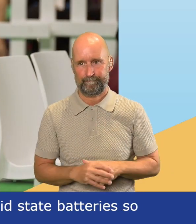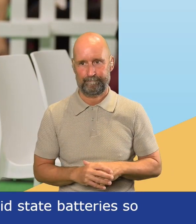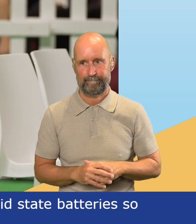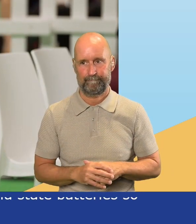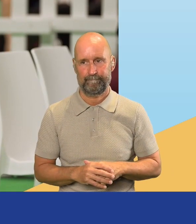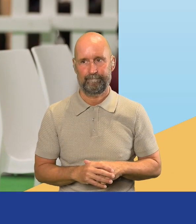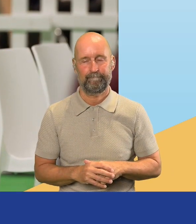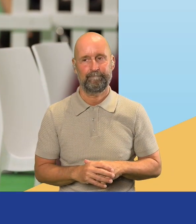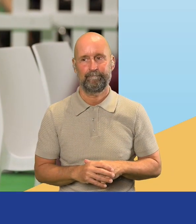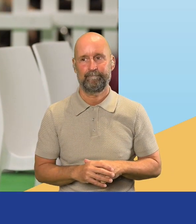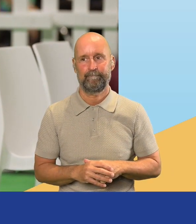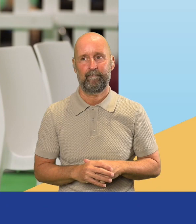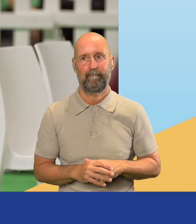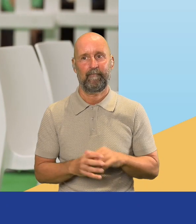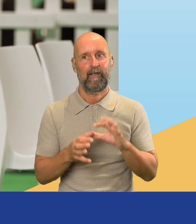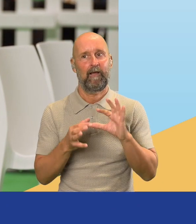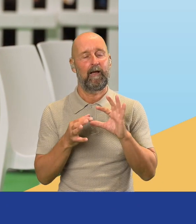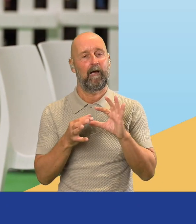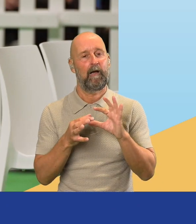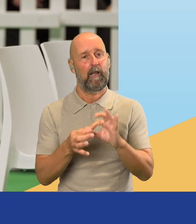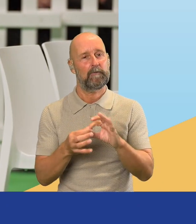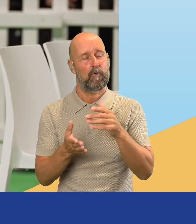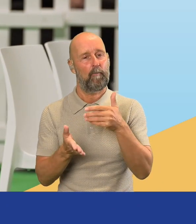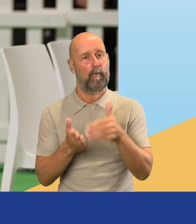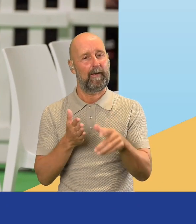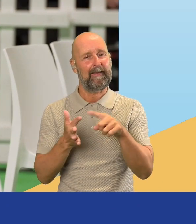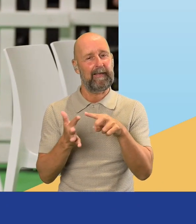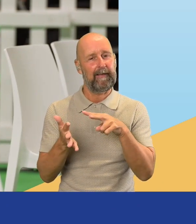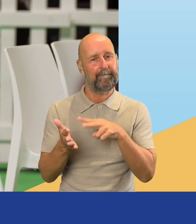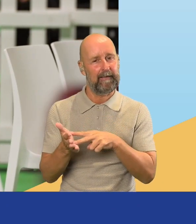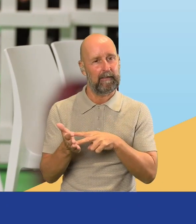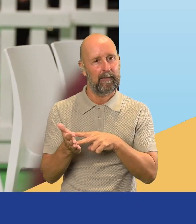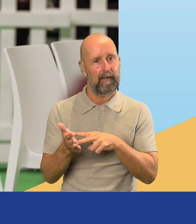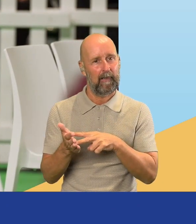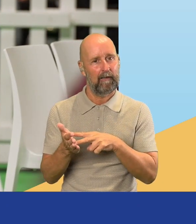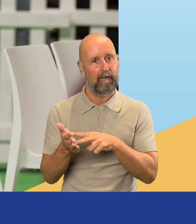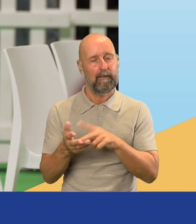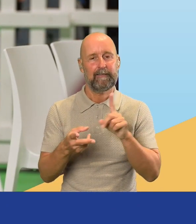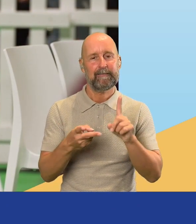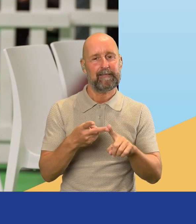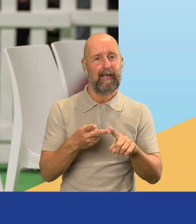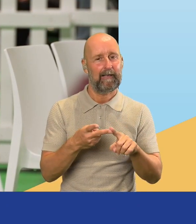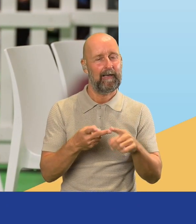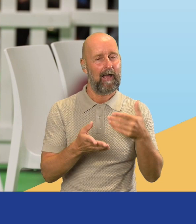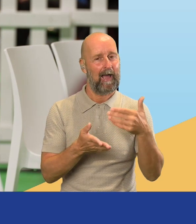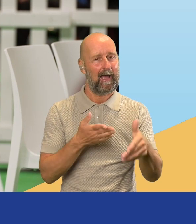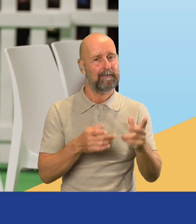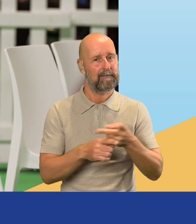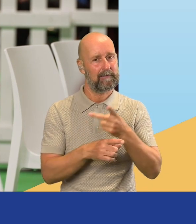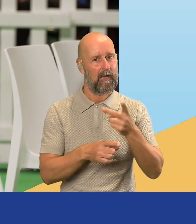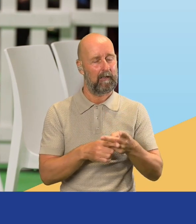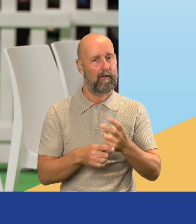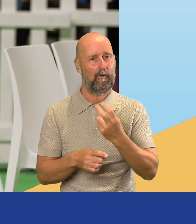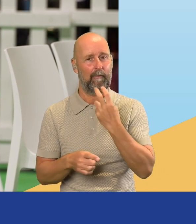Probably aside of Motability, but just the general market for EVs, the second-hand sale of EVs, given the battery